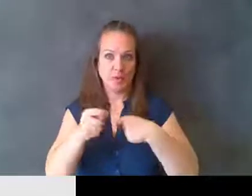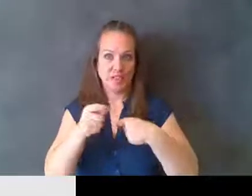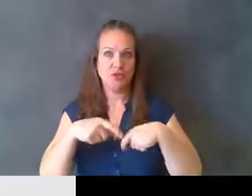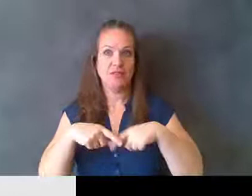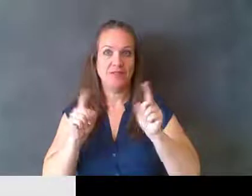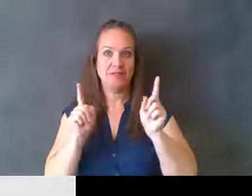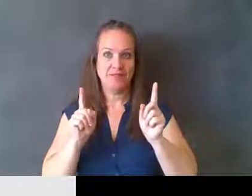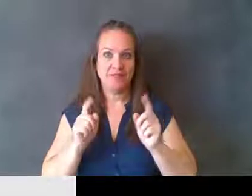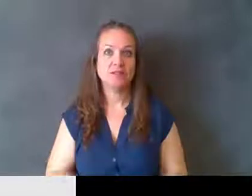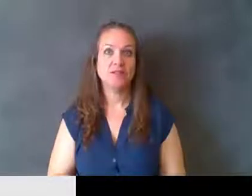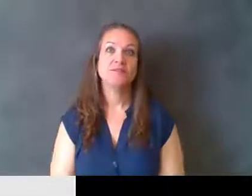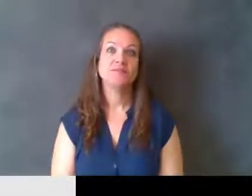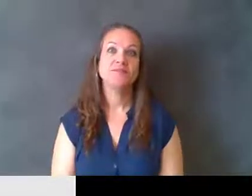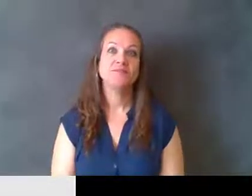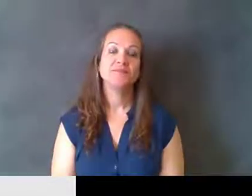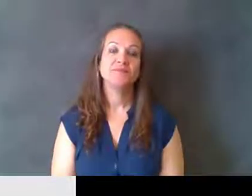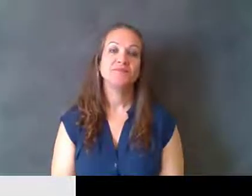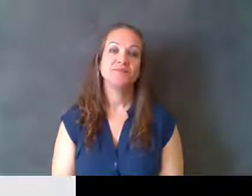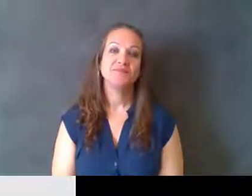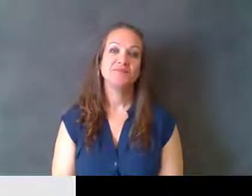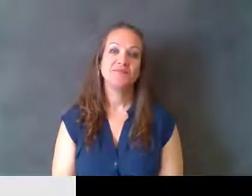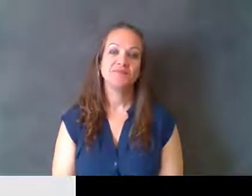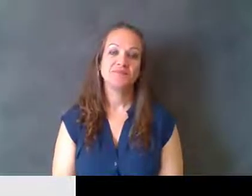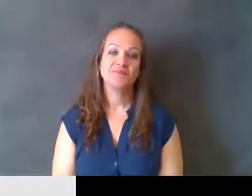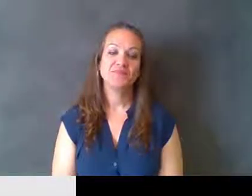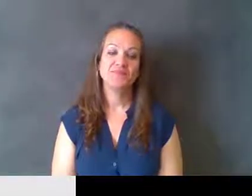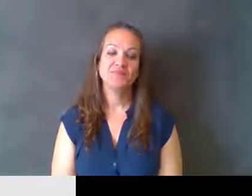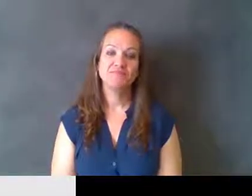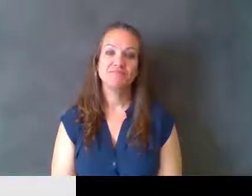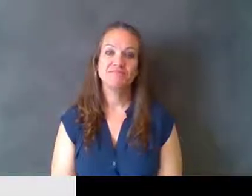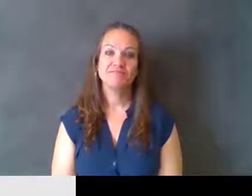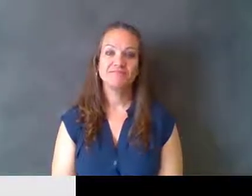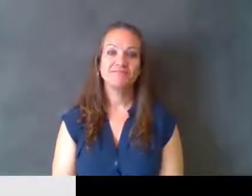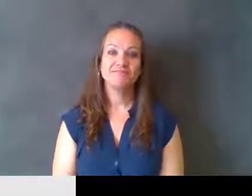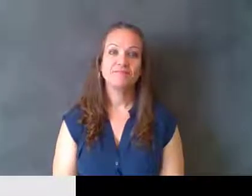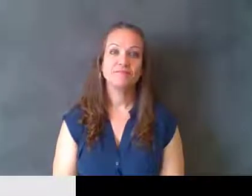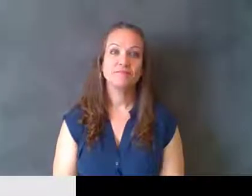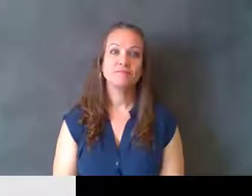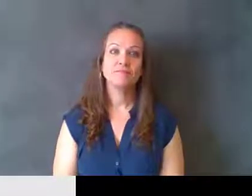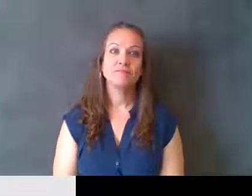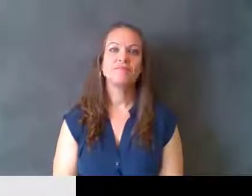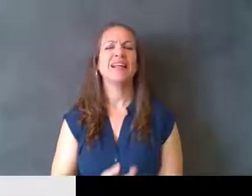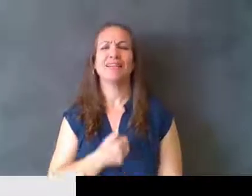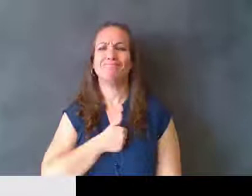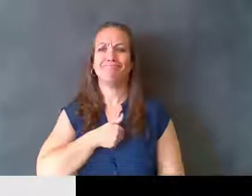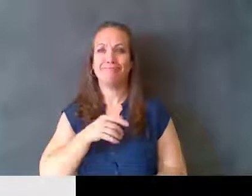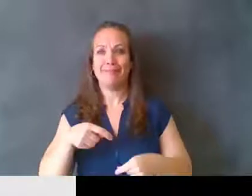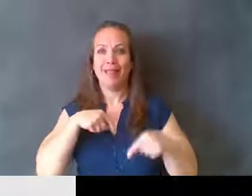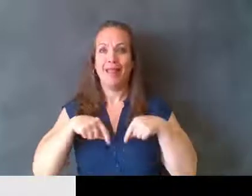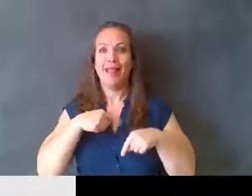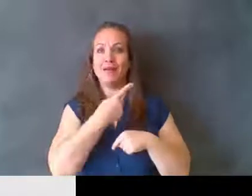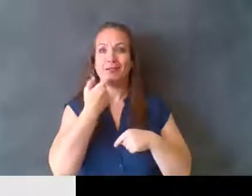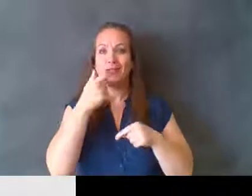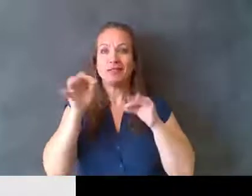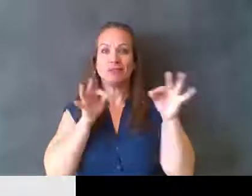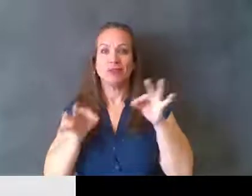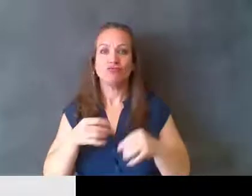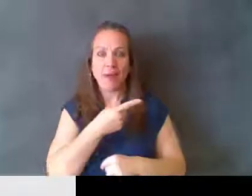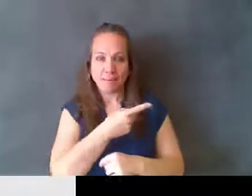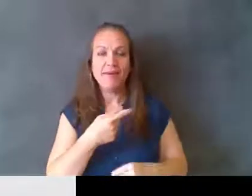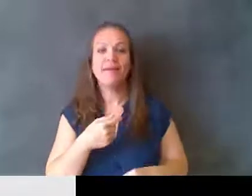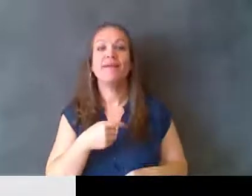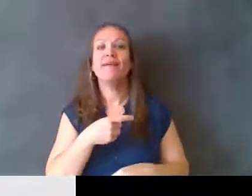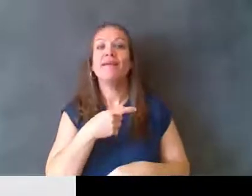to my Word document that we're working from today. And I did not describe the slide on my slide here. I just have a backlit image